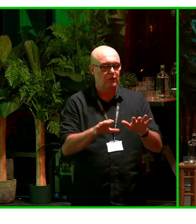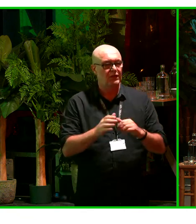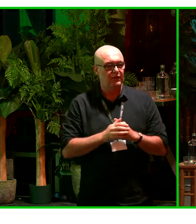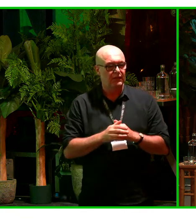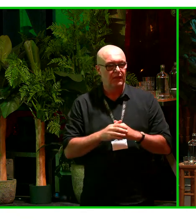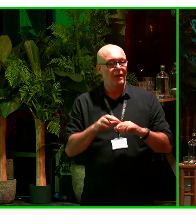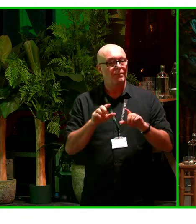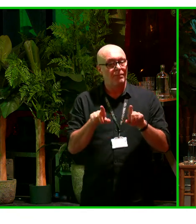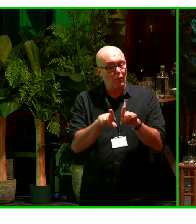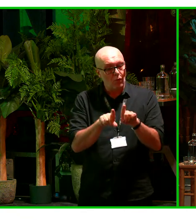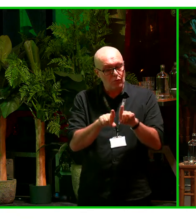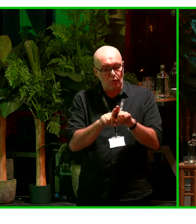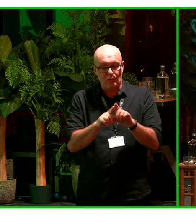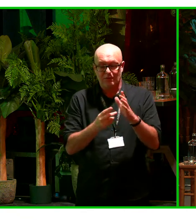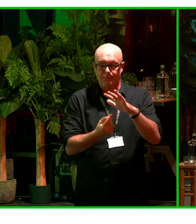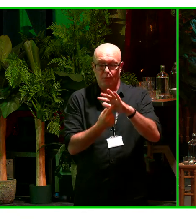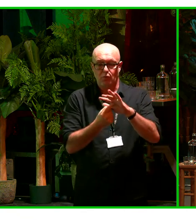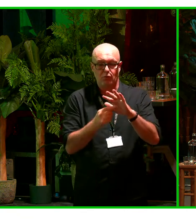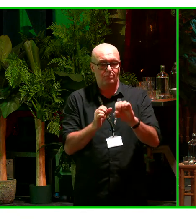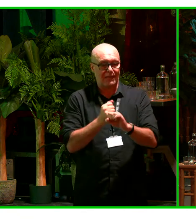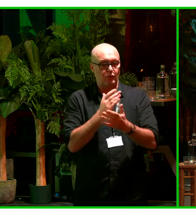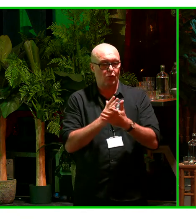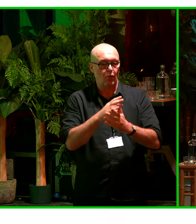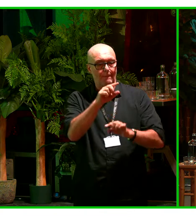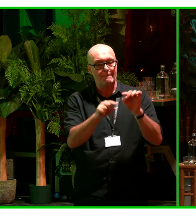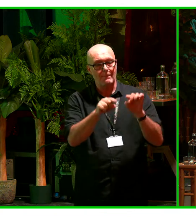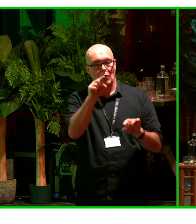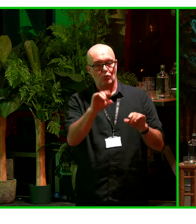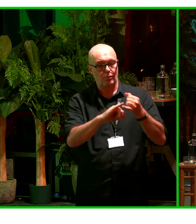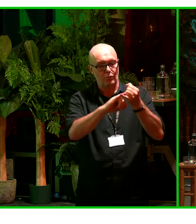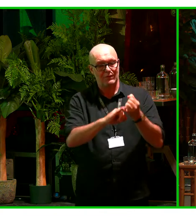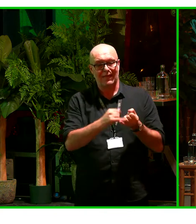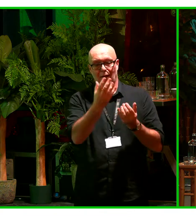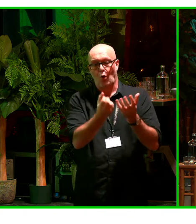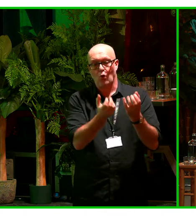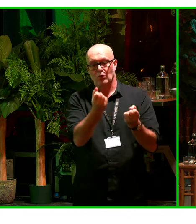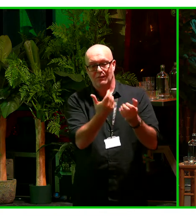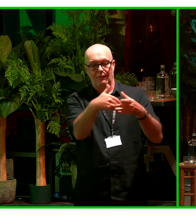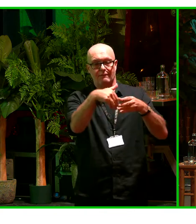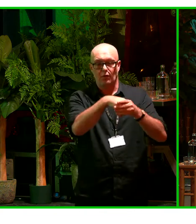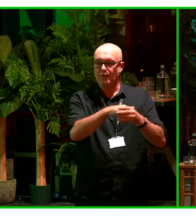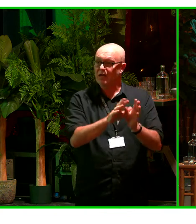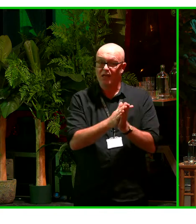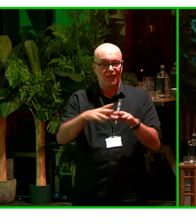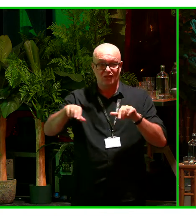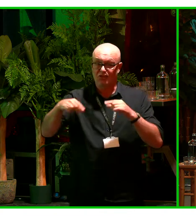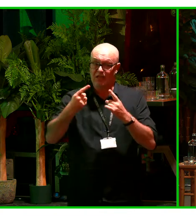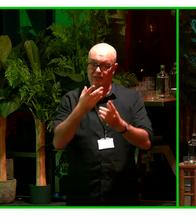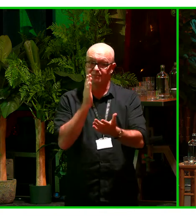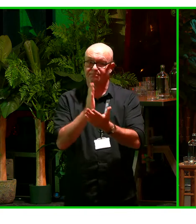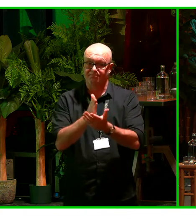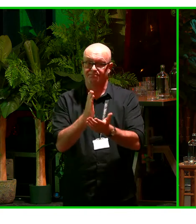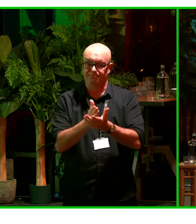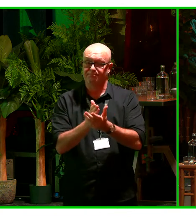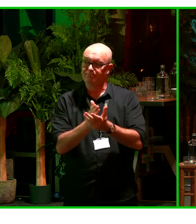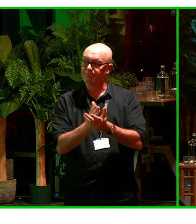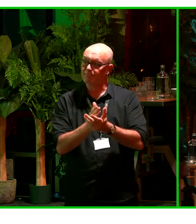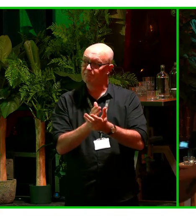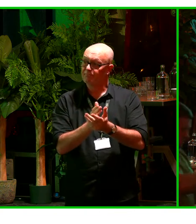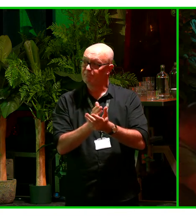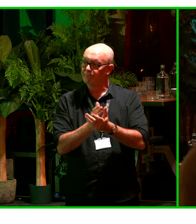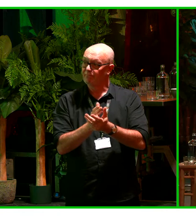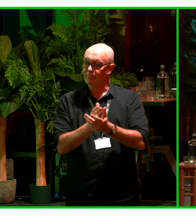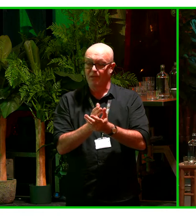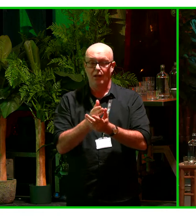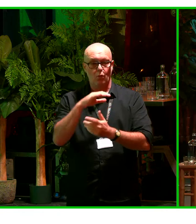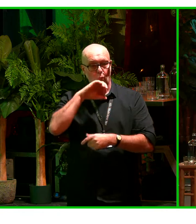between multiple stakeholders is ever so important. And it's a challenging journey, and you know, we'll need some course